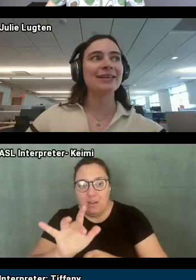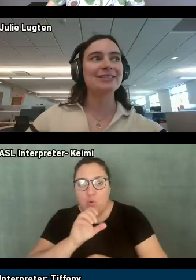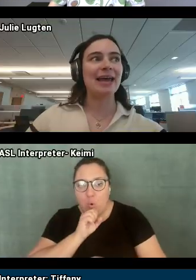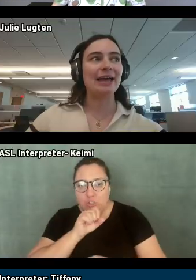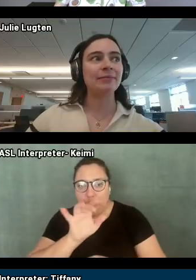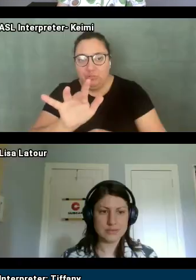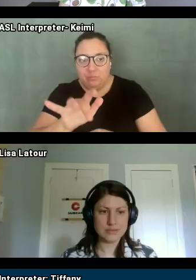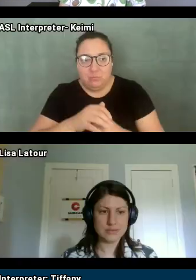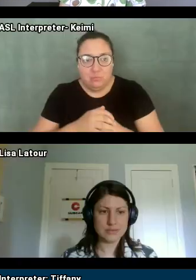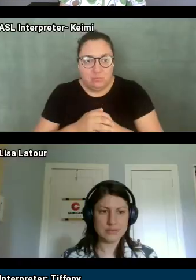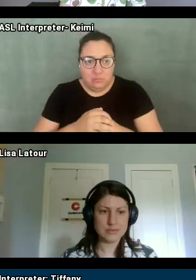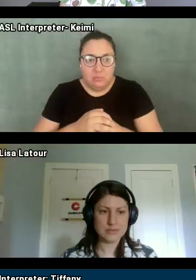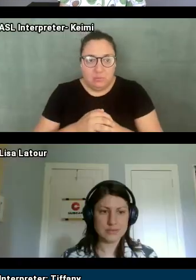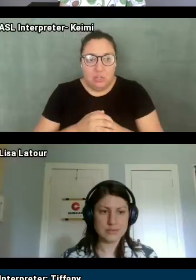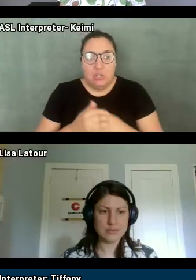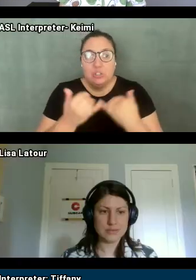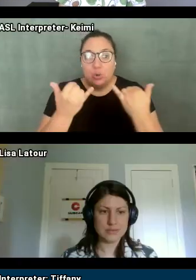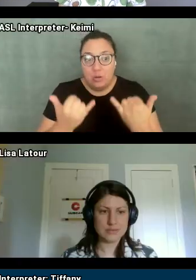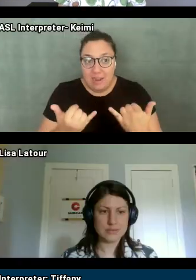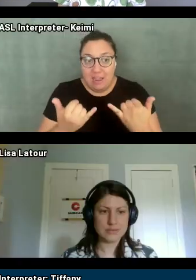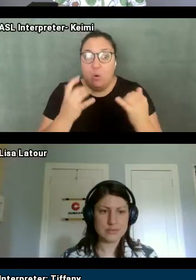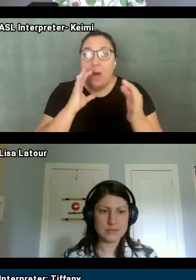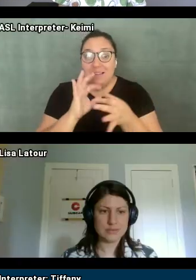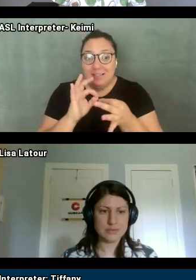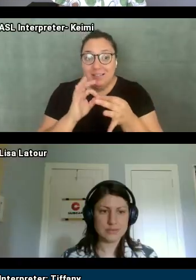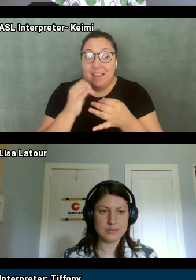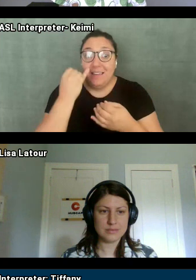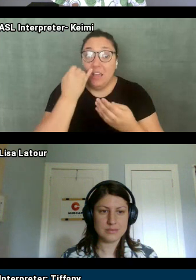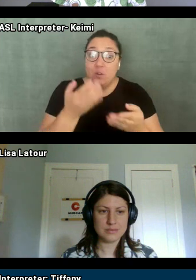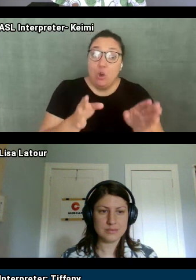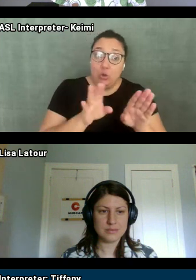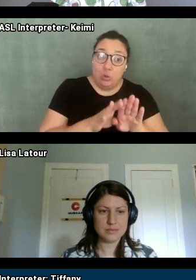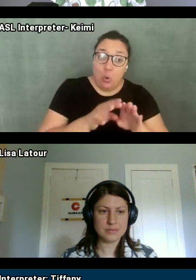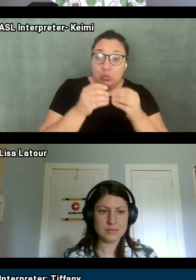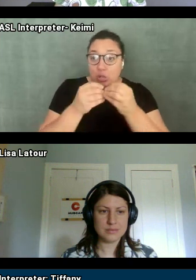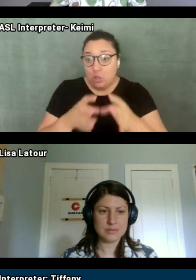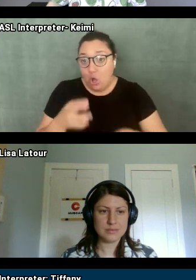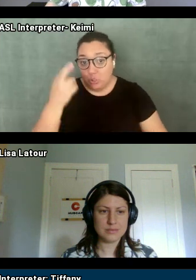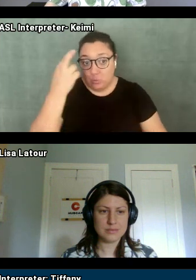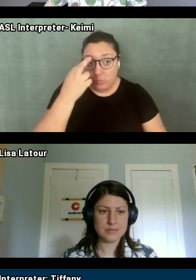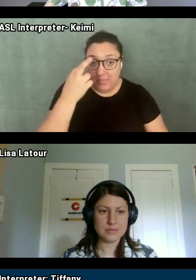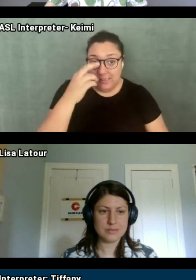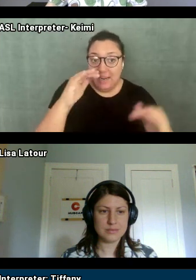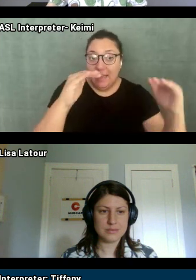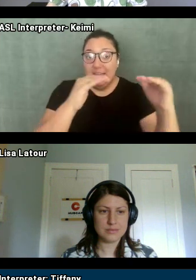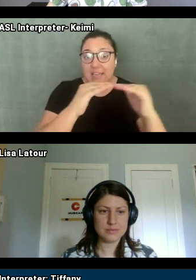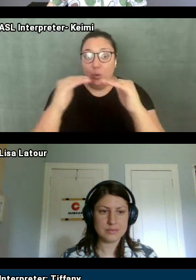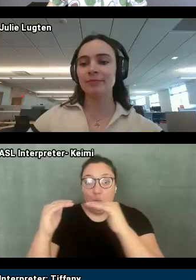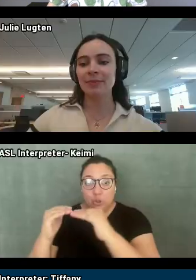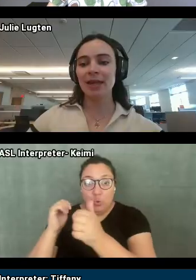So now I can say when close lost reason is equal to competitor,